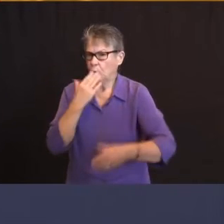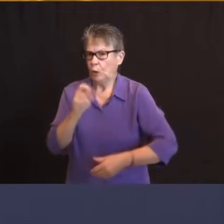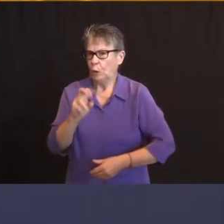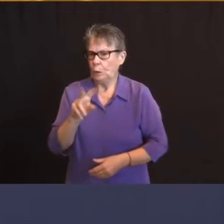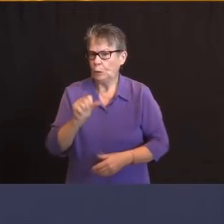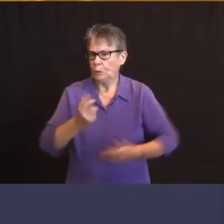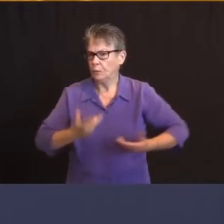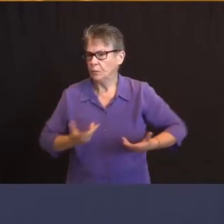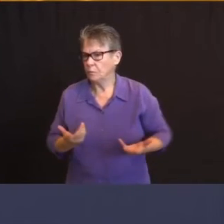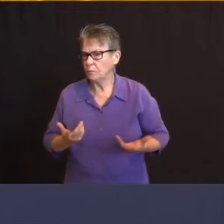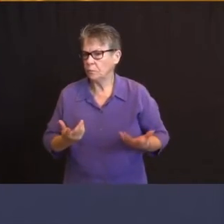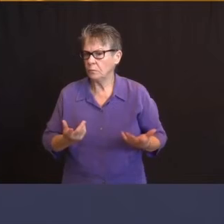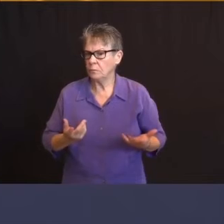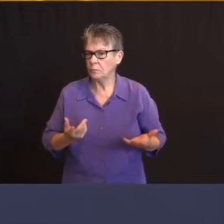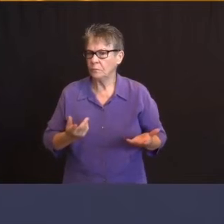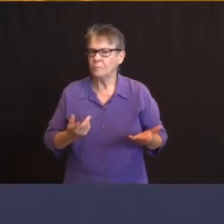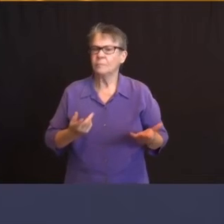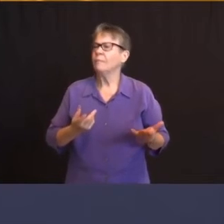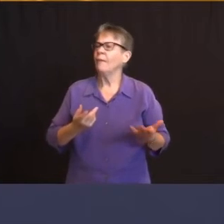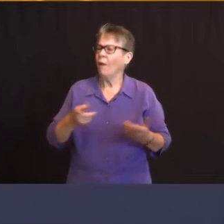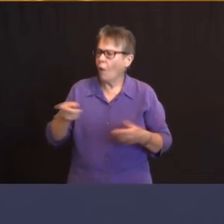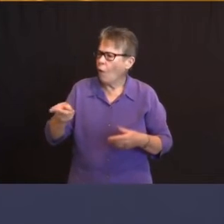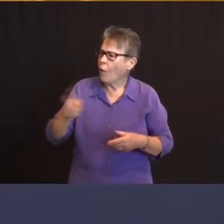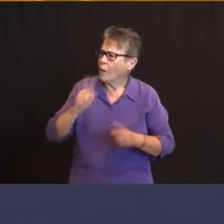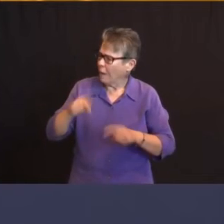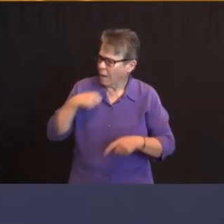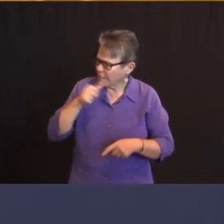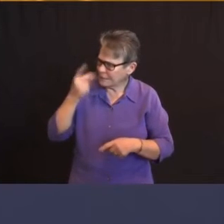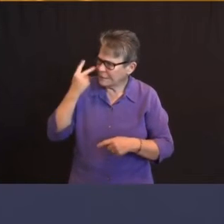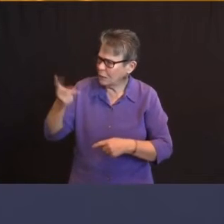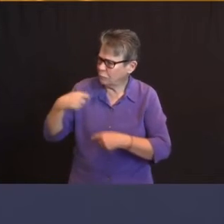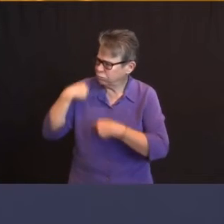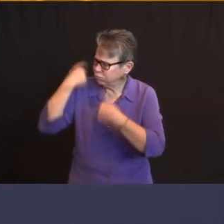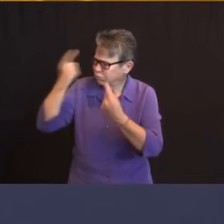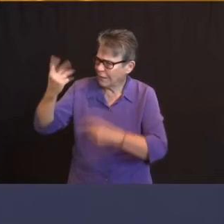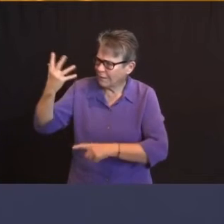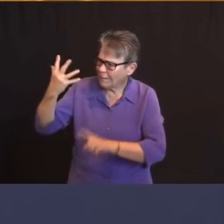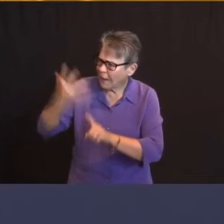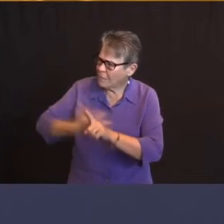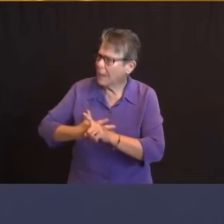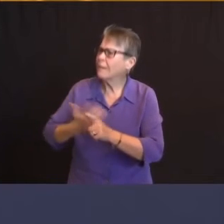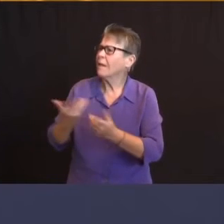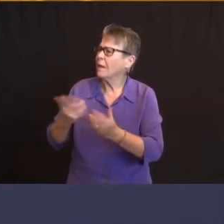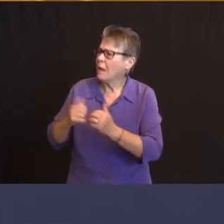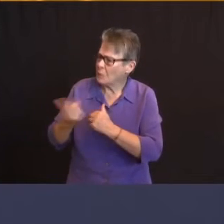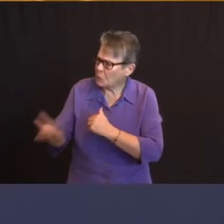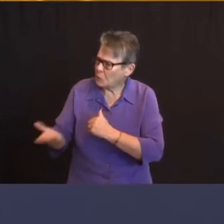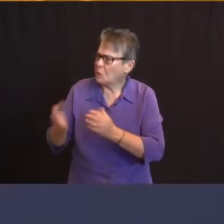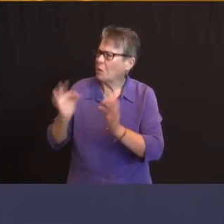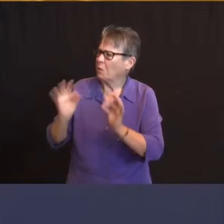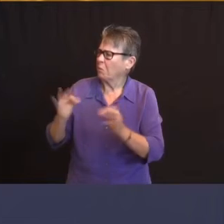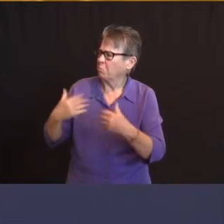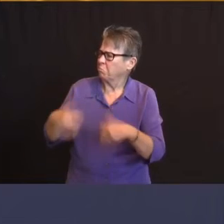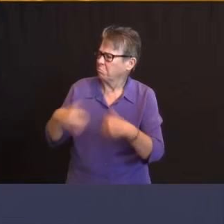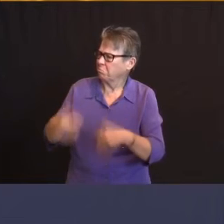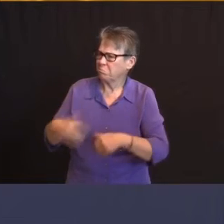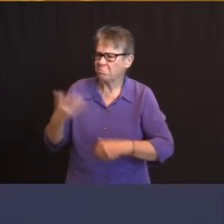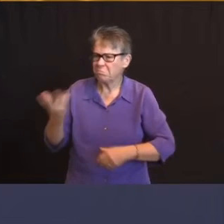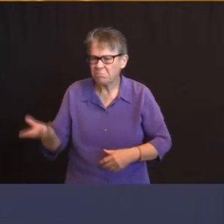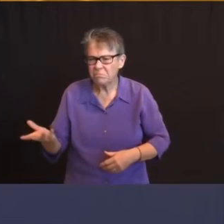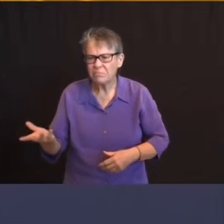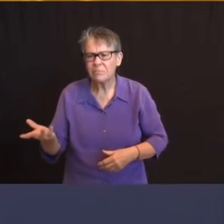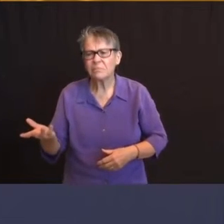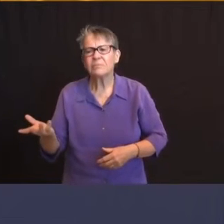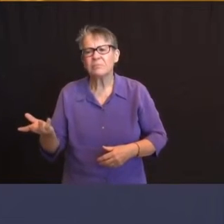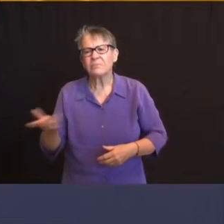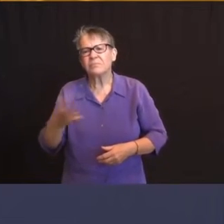minutes. Good to have you back. Thank you. Speaking of waiting, vaccines, can you talk about, do you plan some kind of public information campaign to let people